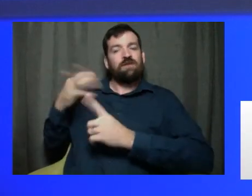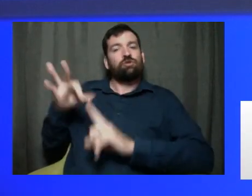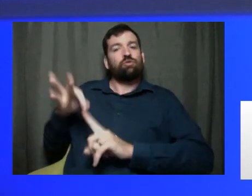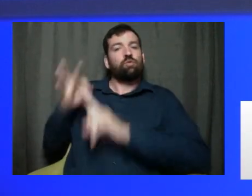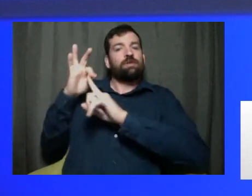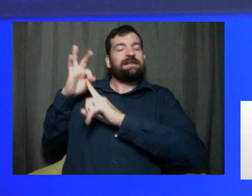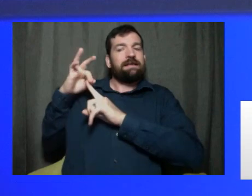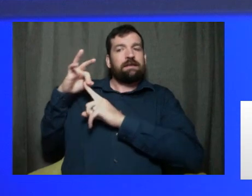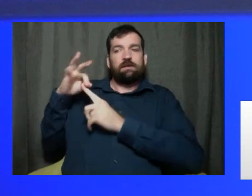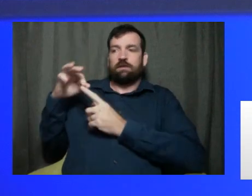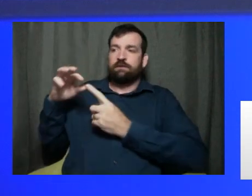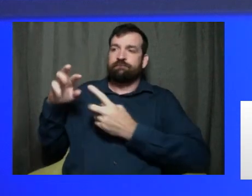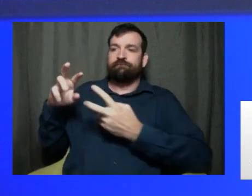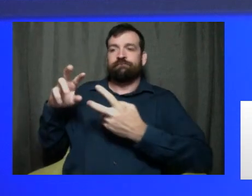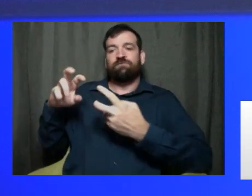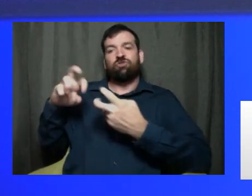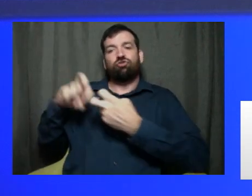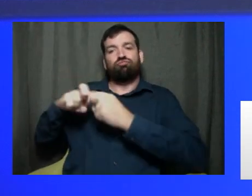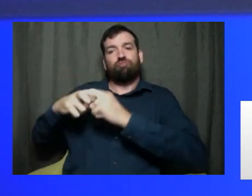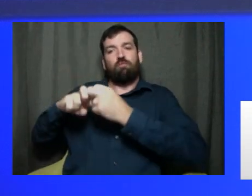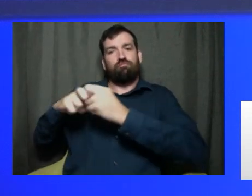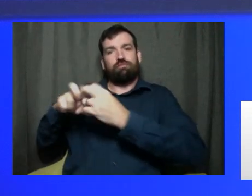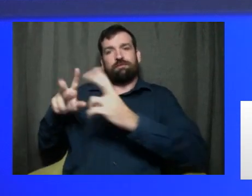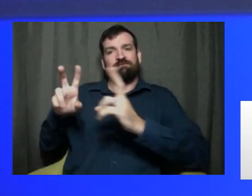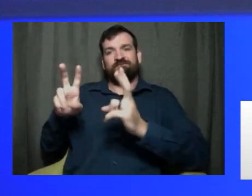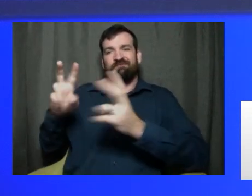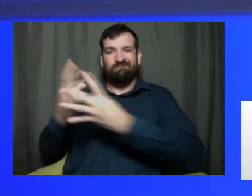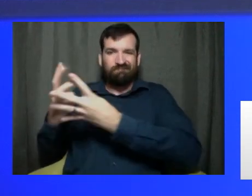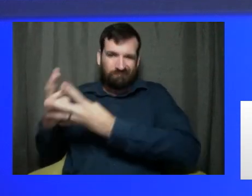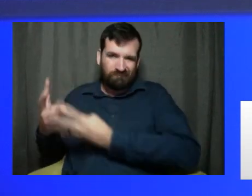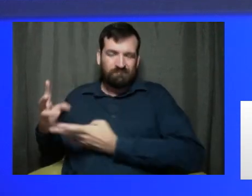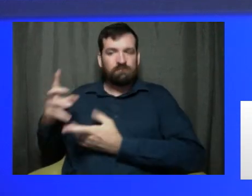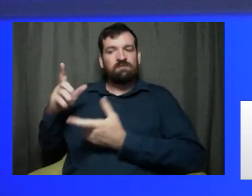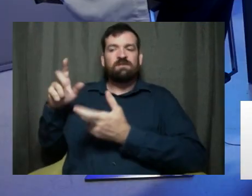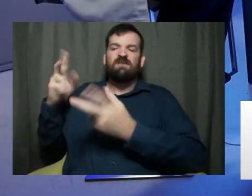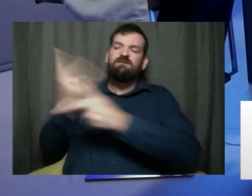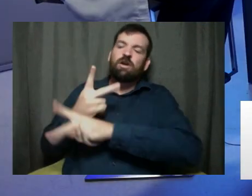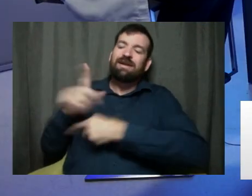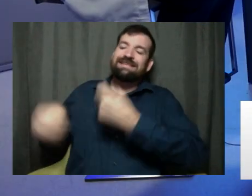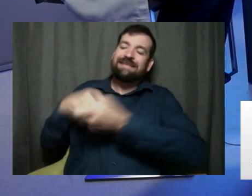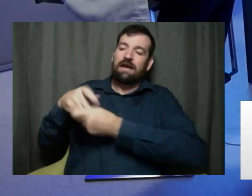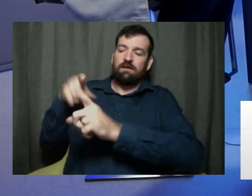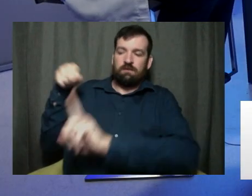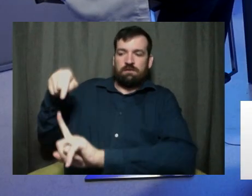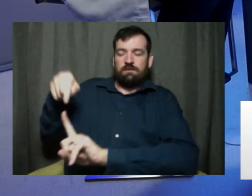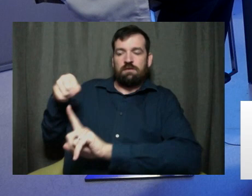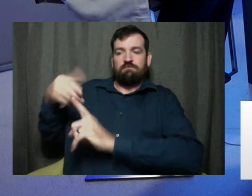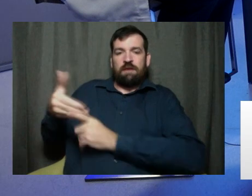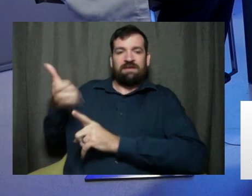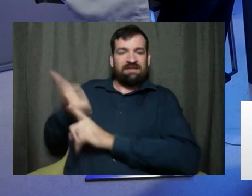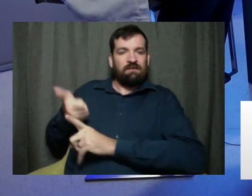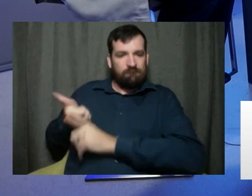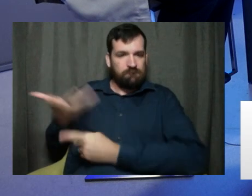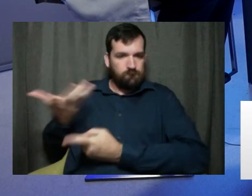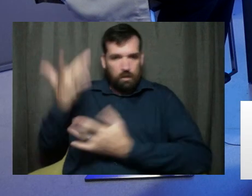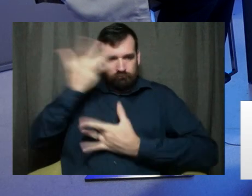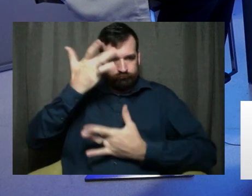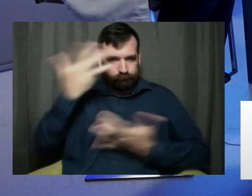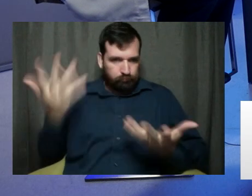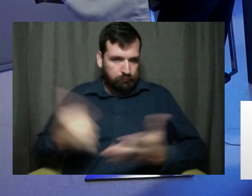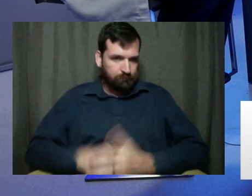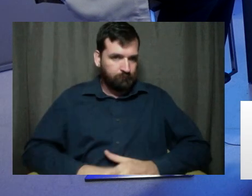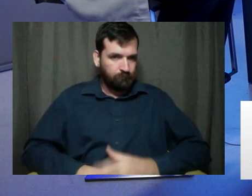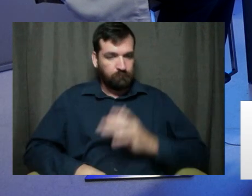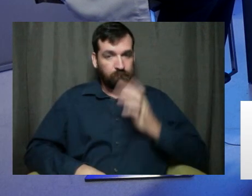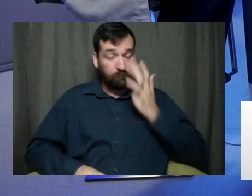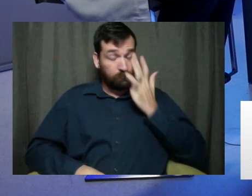newborn have its newborn screening test done to get a full picture of what that baby's health. All right. Monica wants to